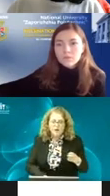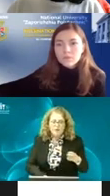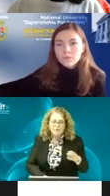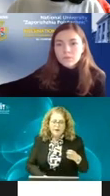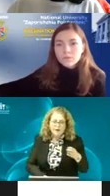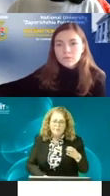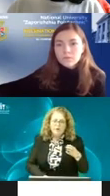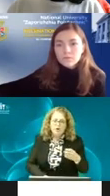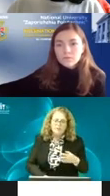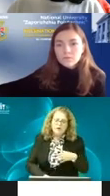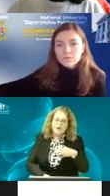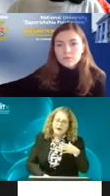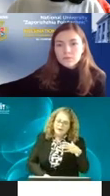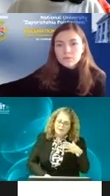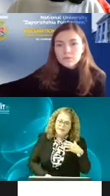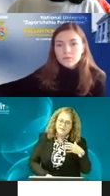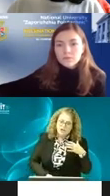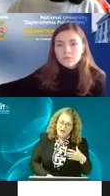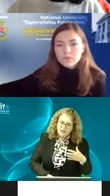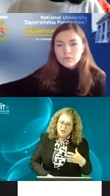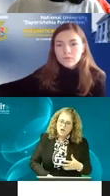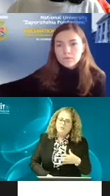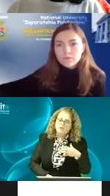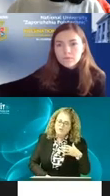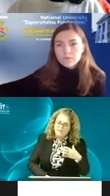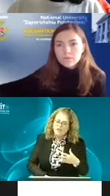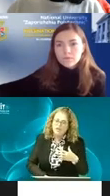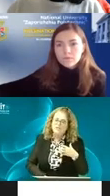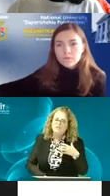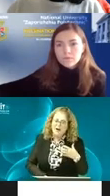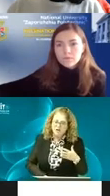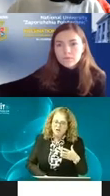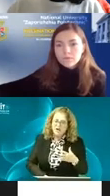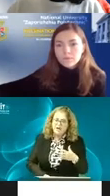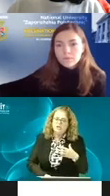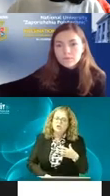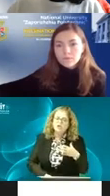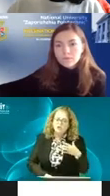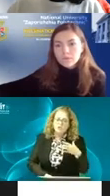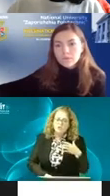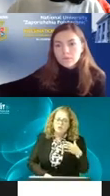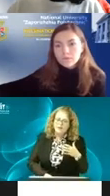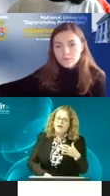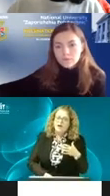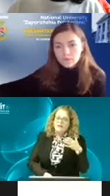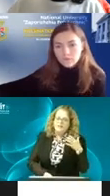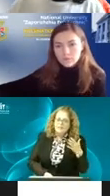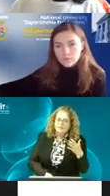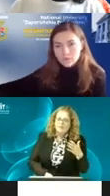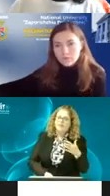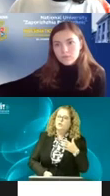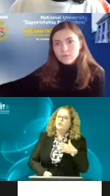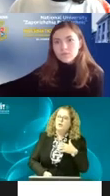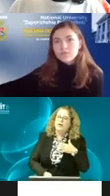together. Because this is a challenge of conversational interaction. It's not just to create a